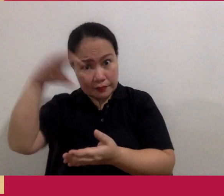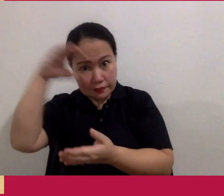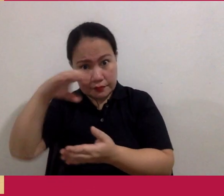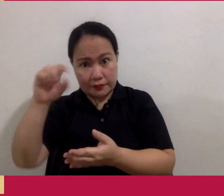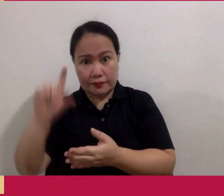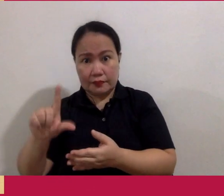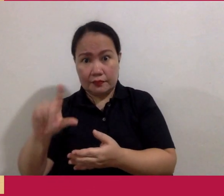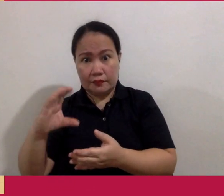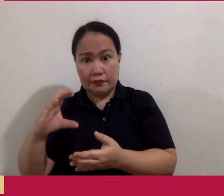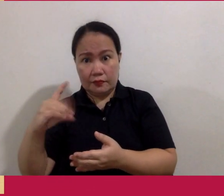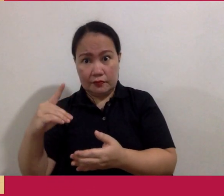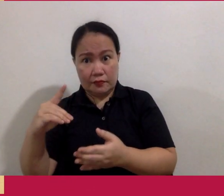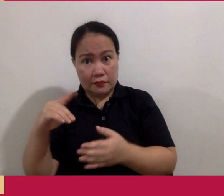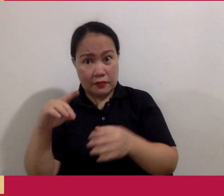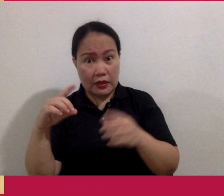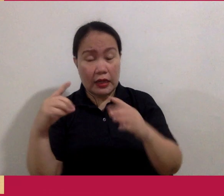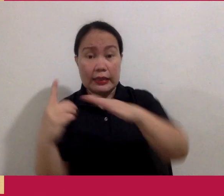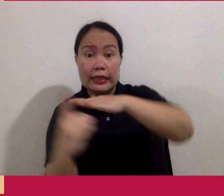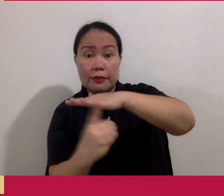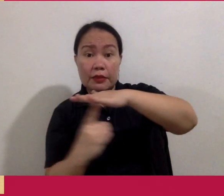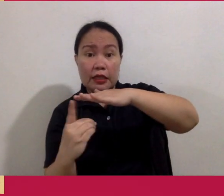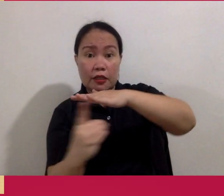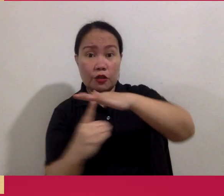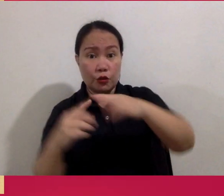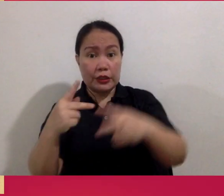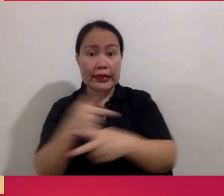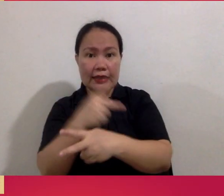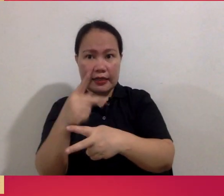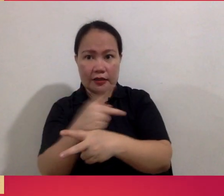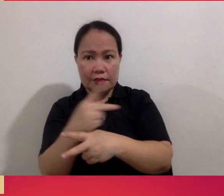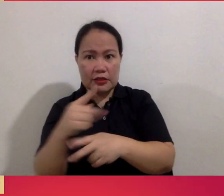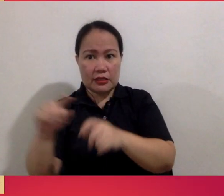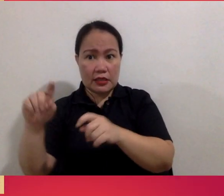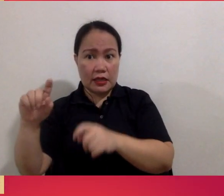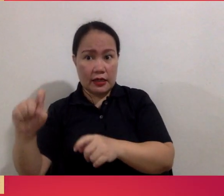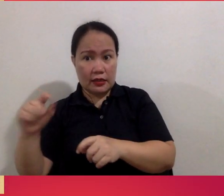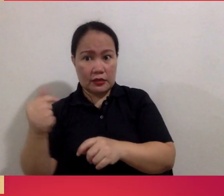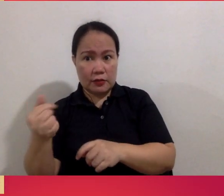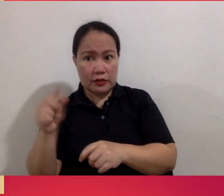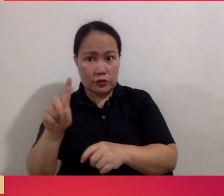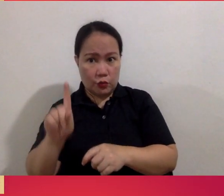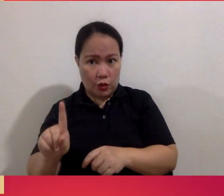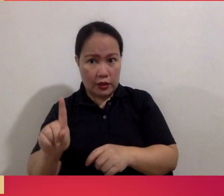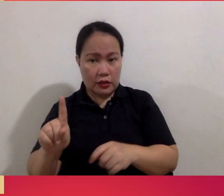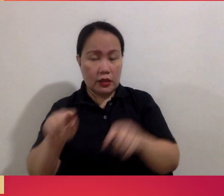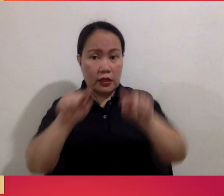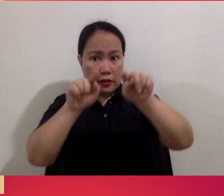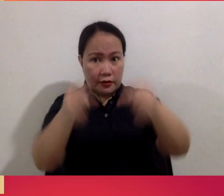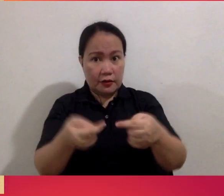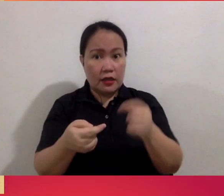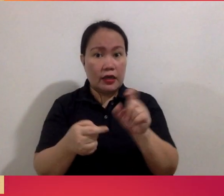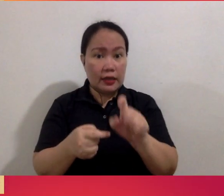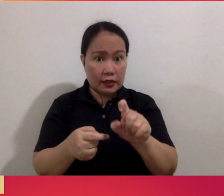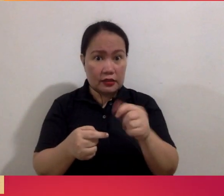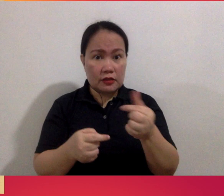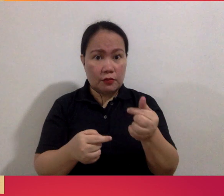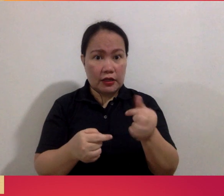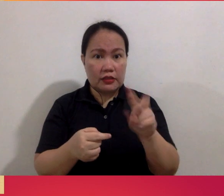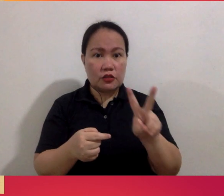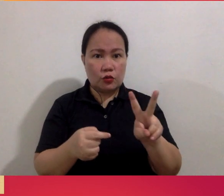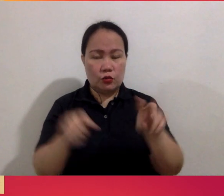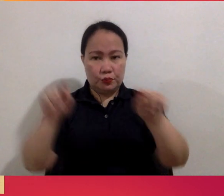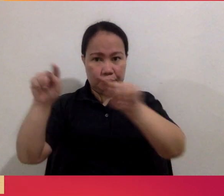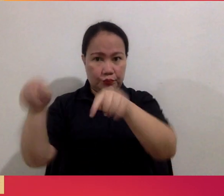Again, kunin natin ulit yung LCD. So, ano yung LCD dito? That is x plus 1 and x plus